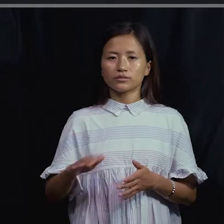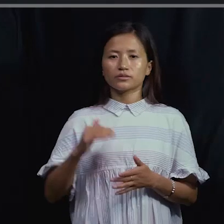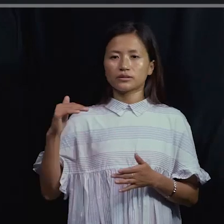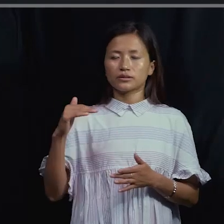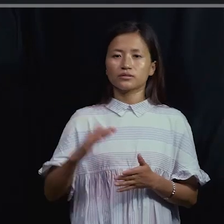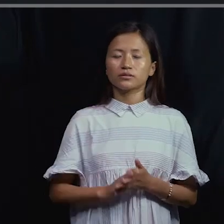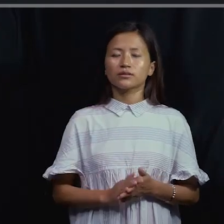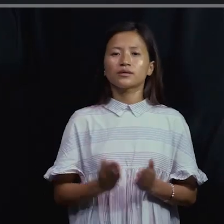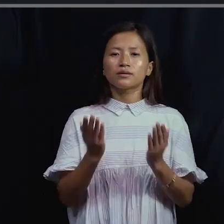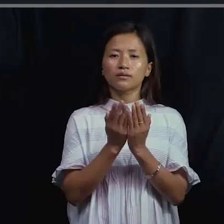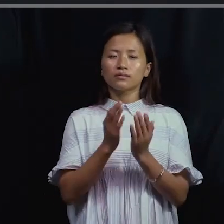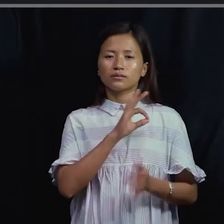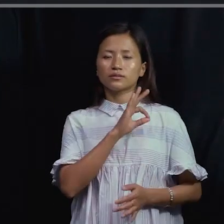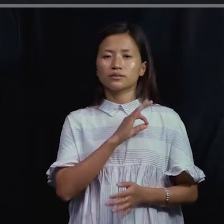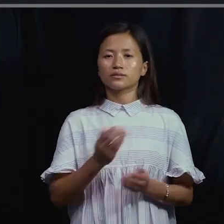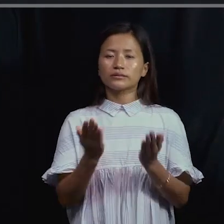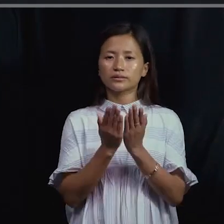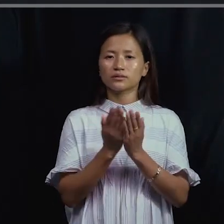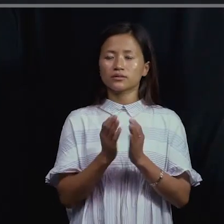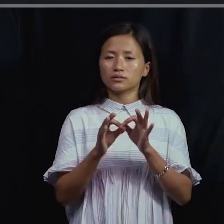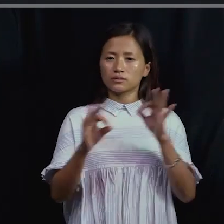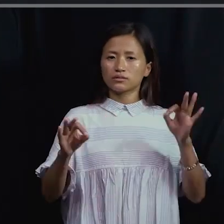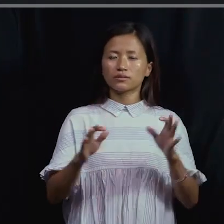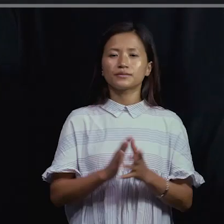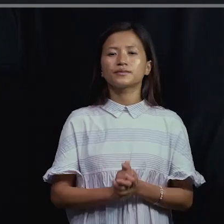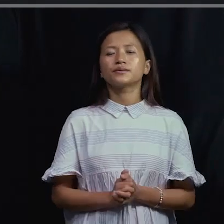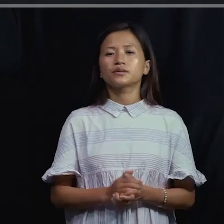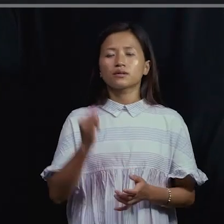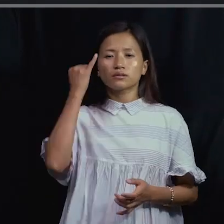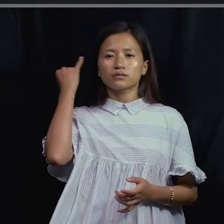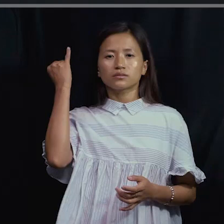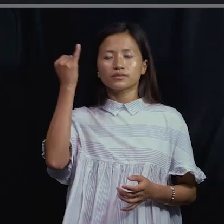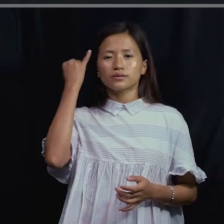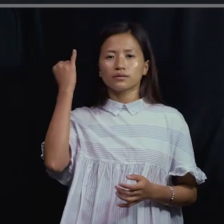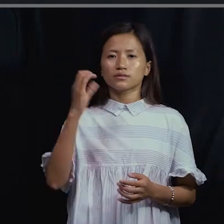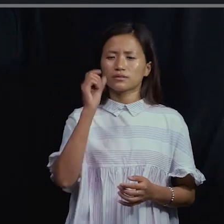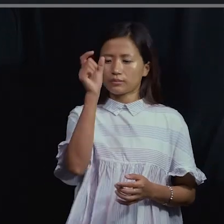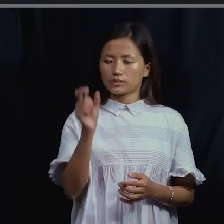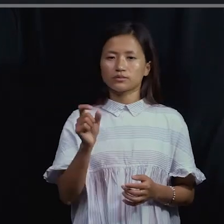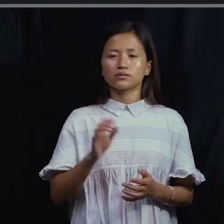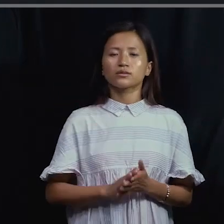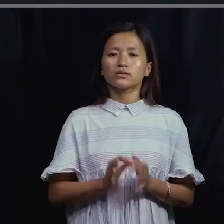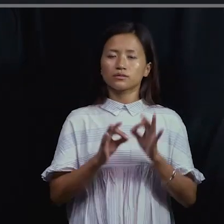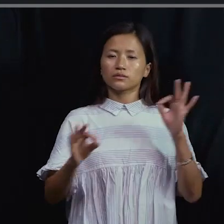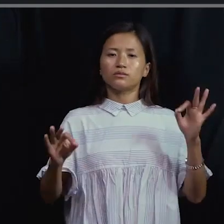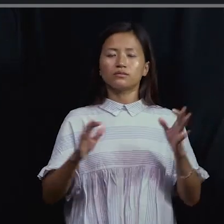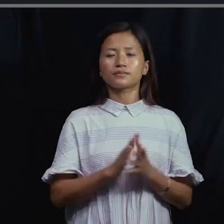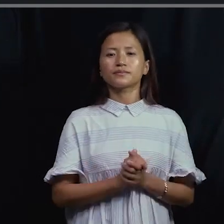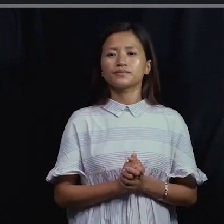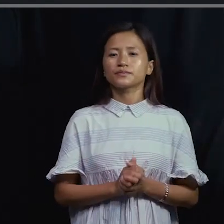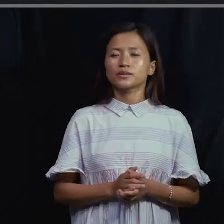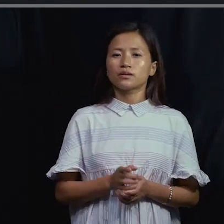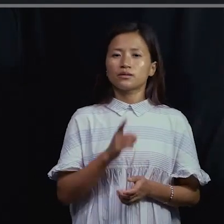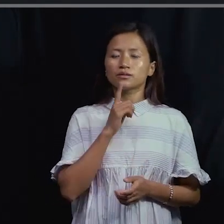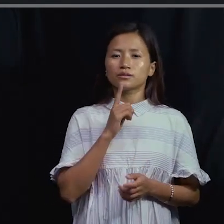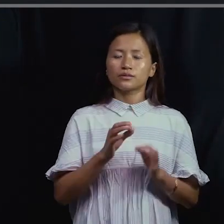like reading stories, isn't it? And then they try to imagine about the characters in the story also, right? So storytelling